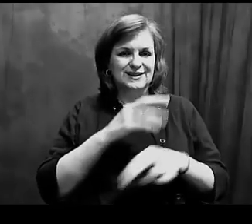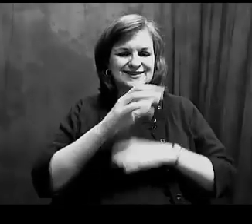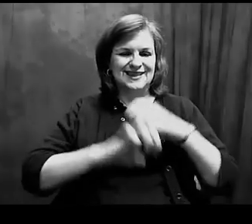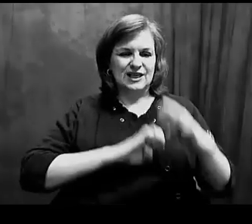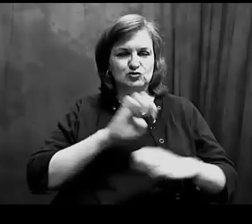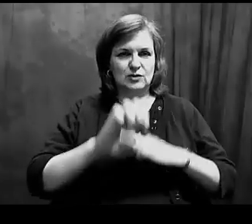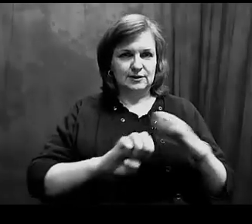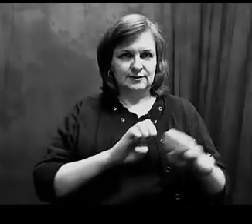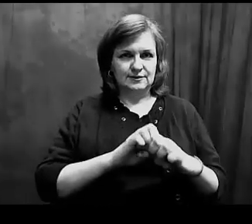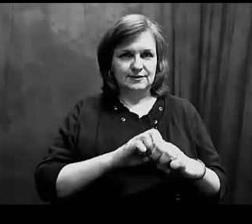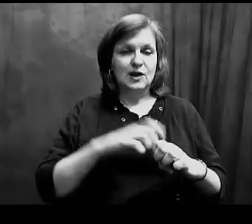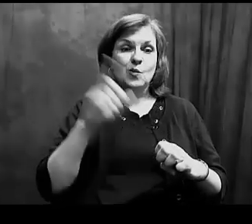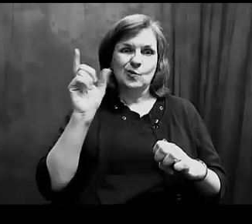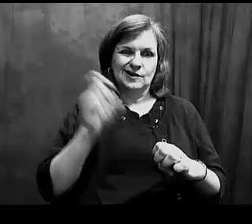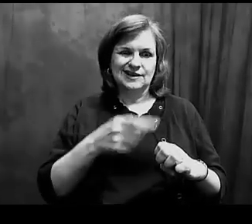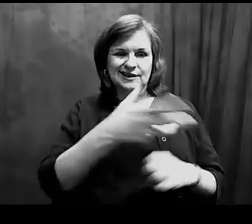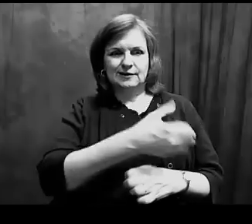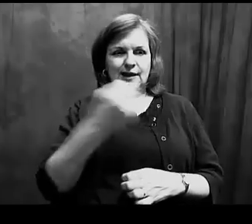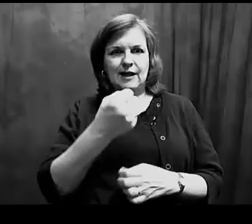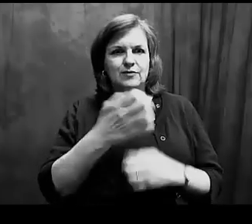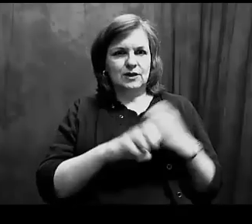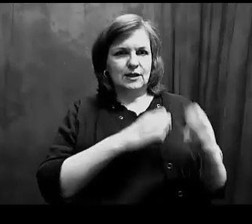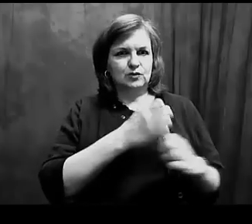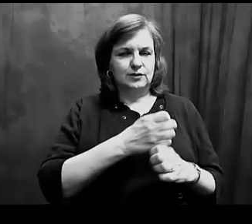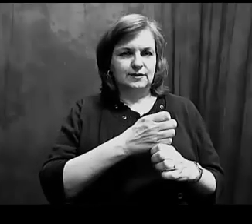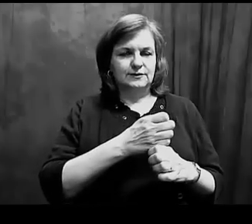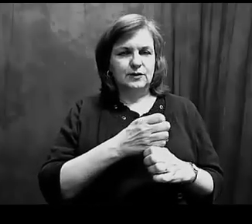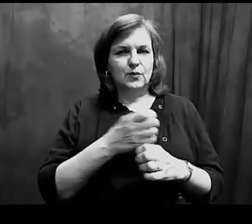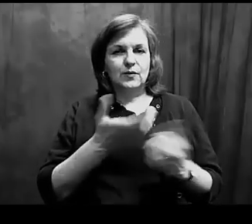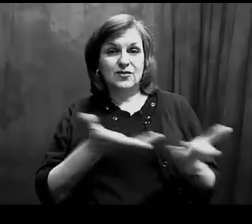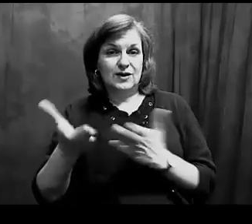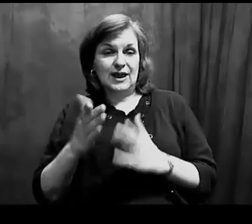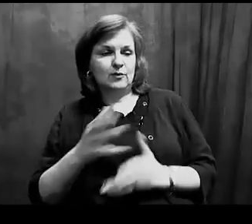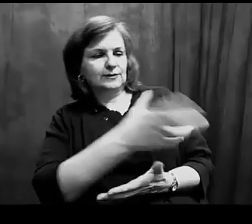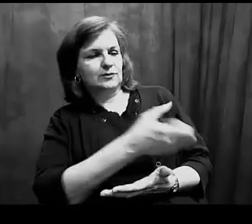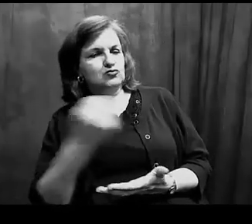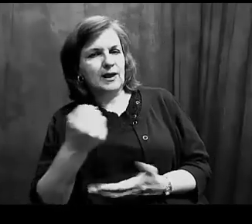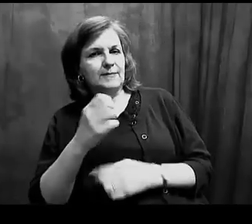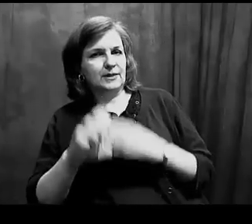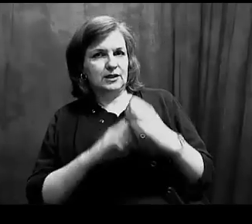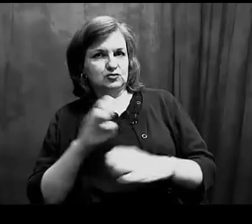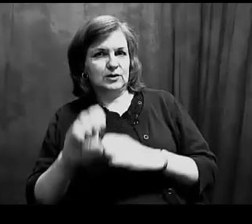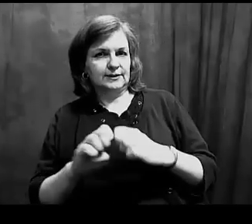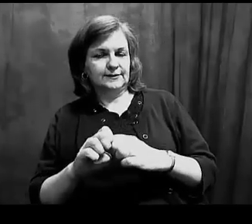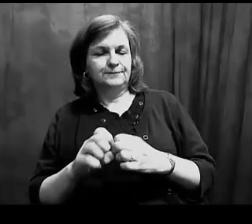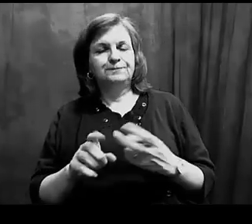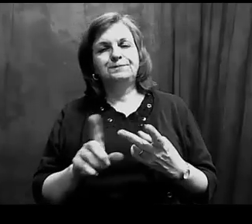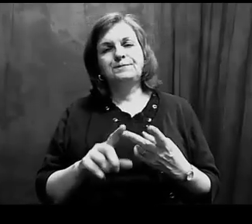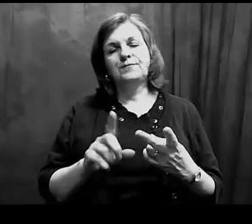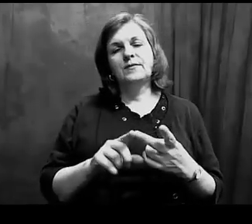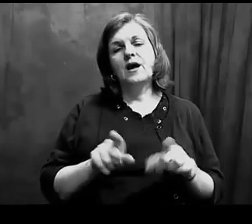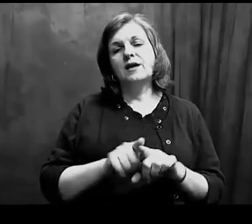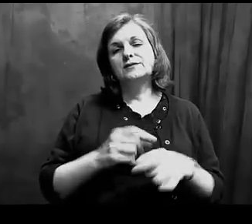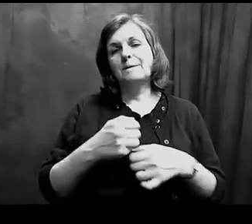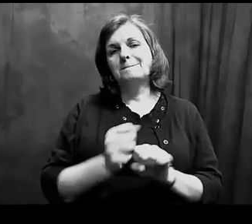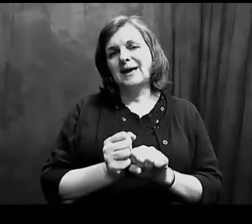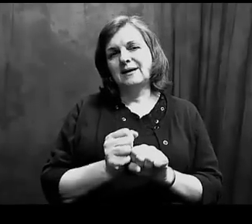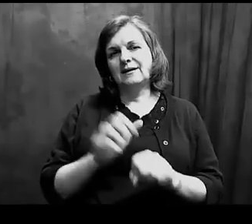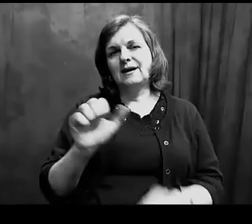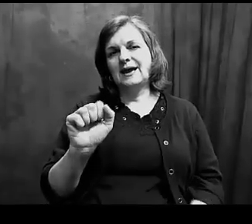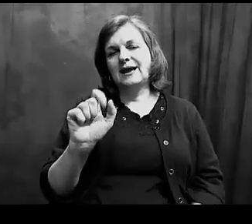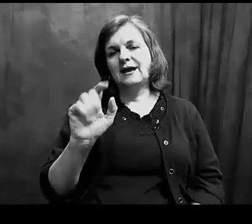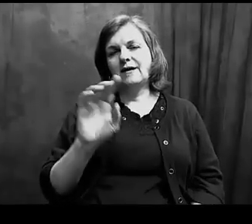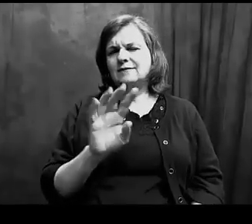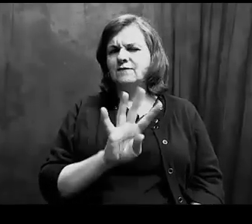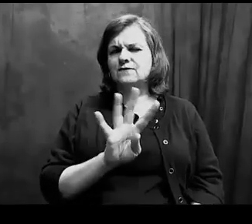If you break a bond, you release electrons. We need those, so they're going to get picked up by the electron carriers. We're also